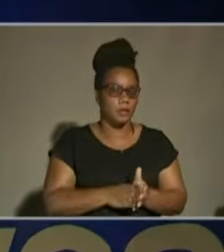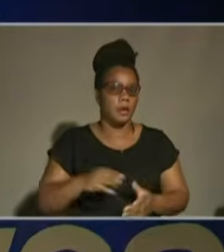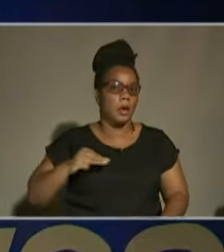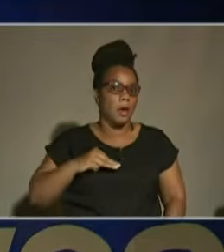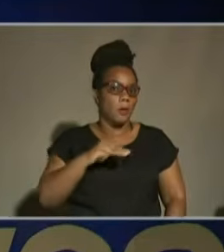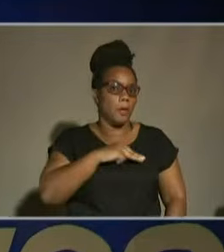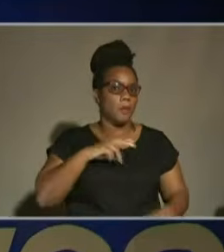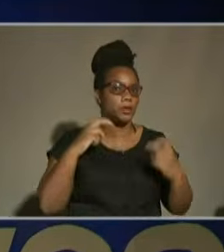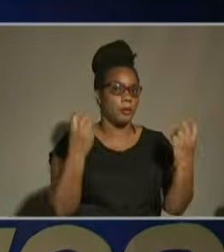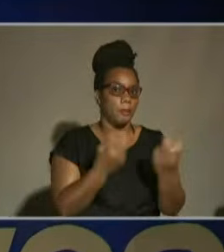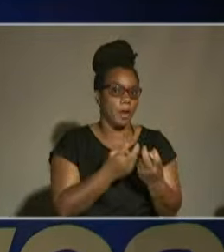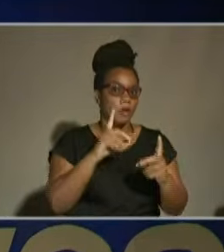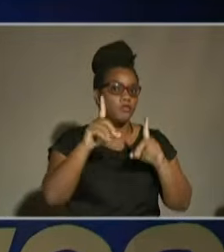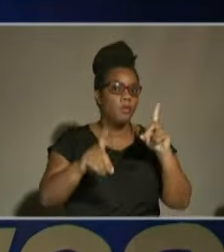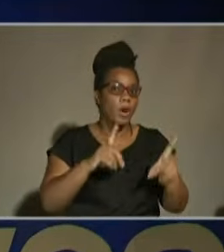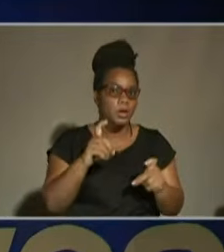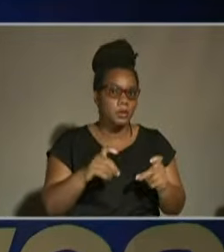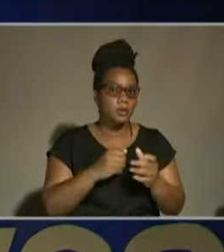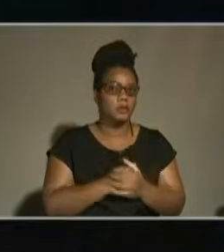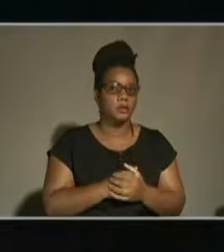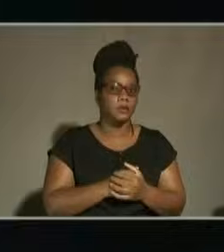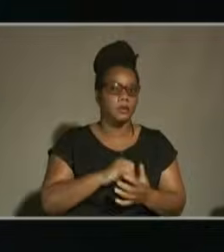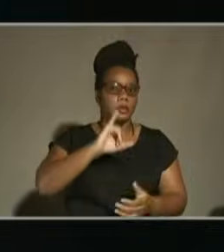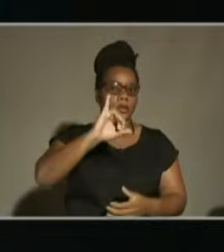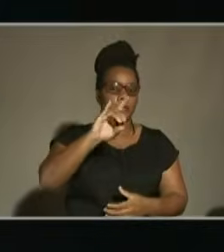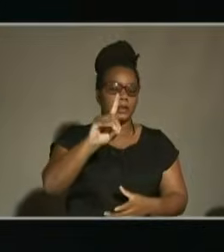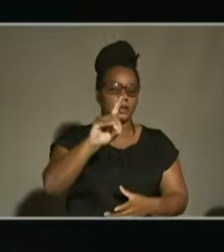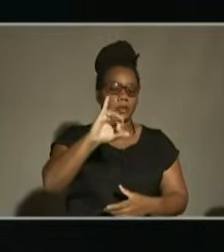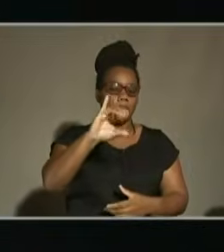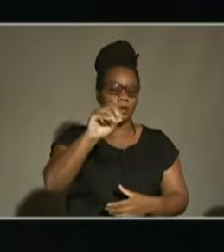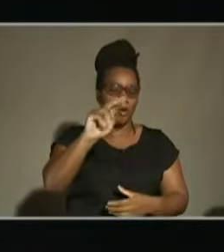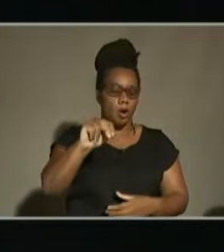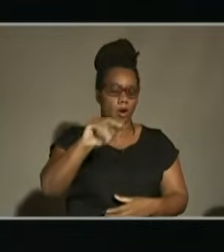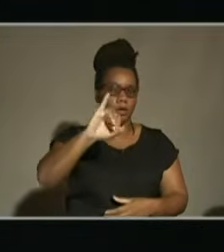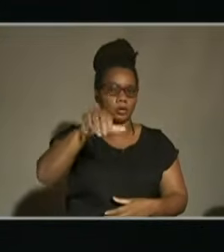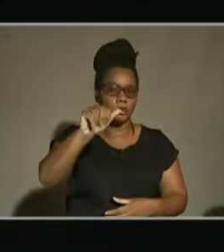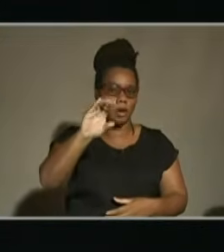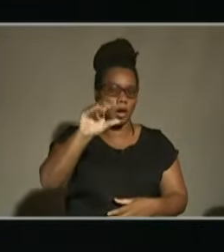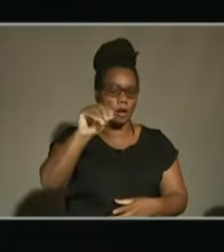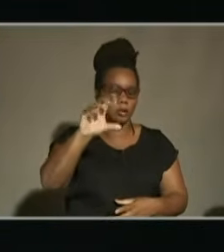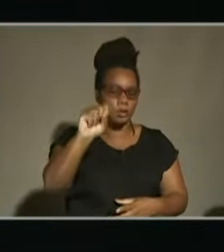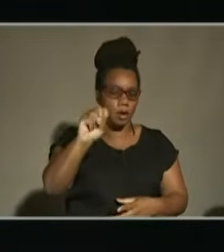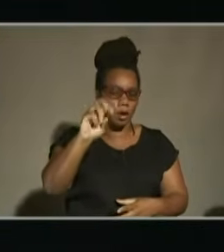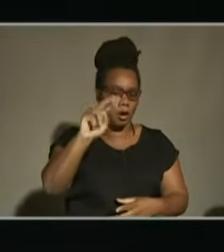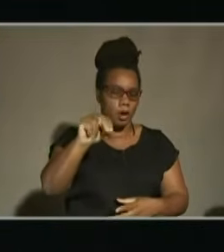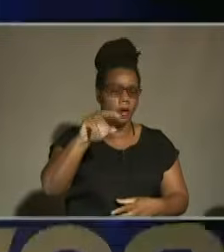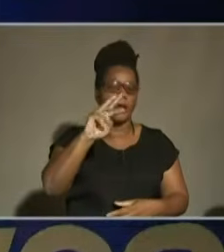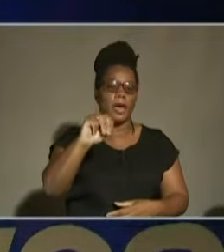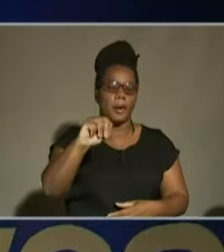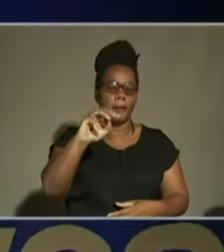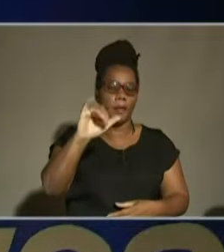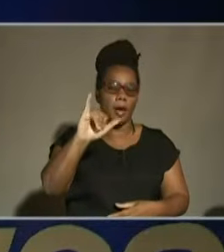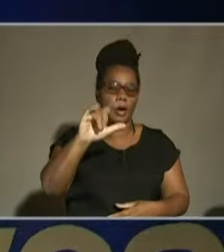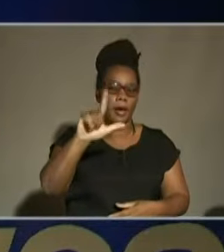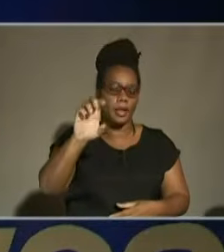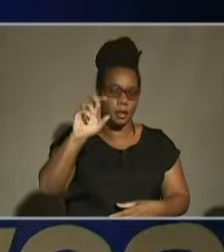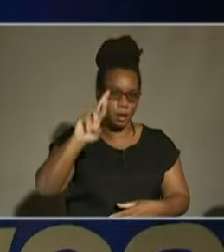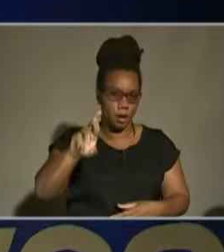of the panel of questioners are Dion Jackson Miller, Radio Jamaica 94 FM,